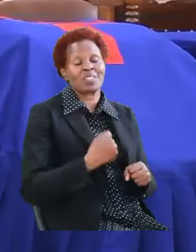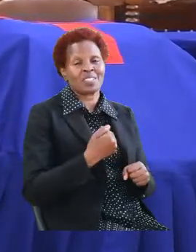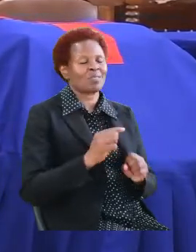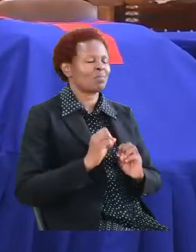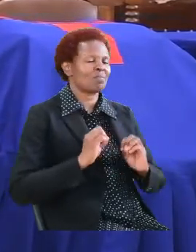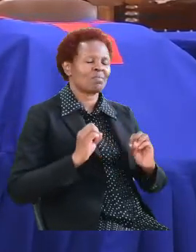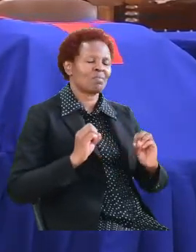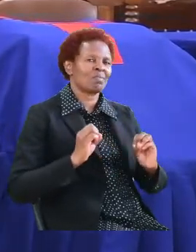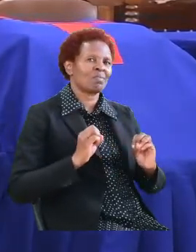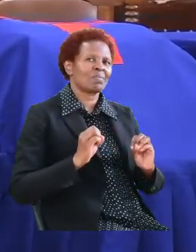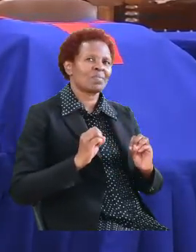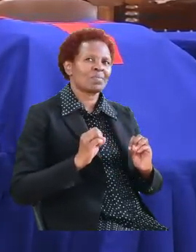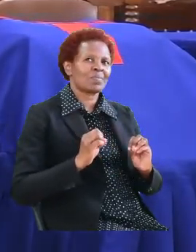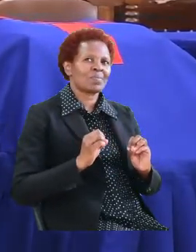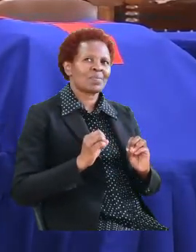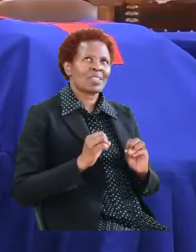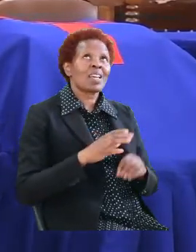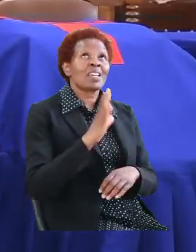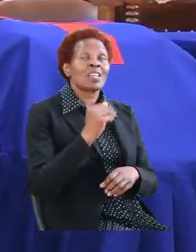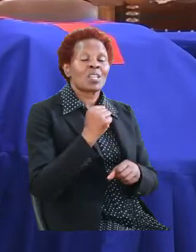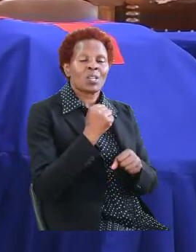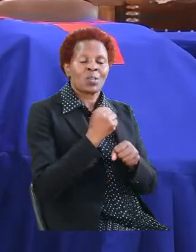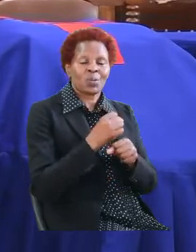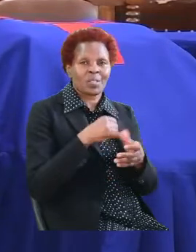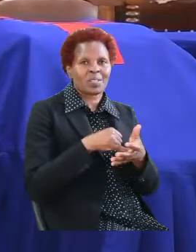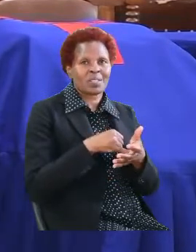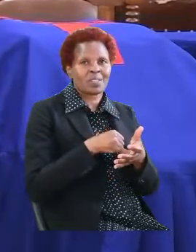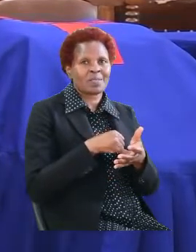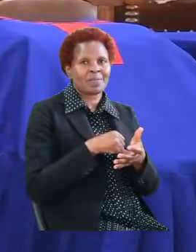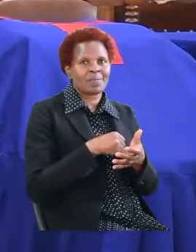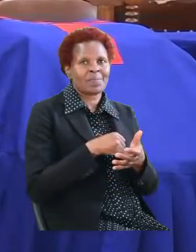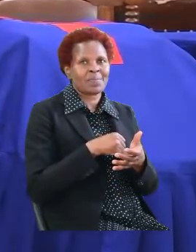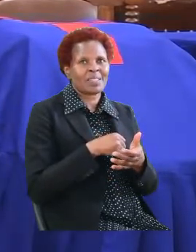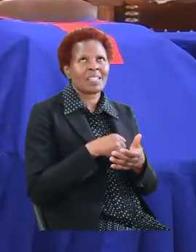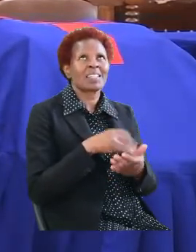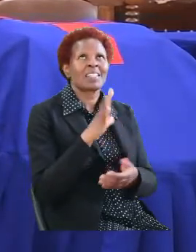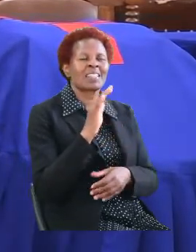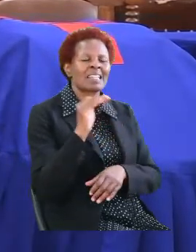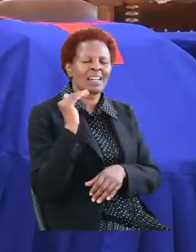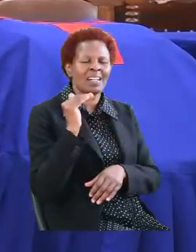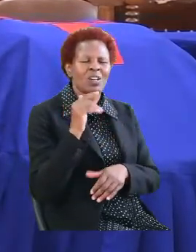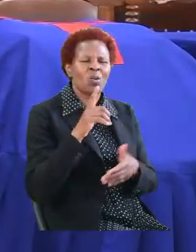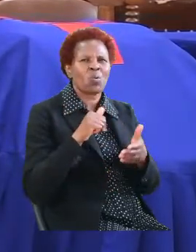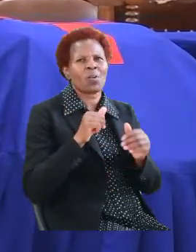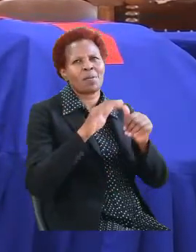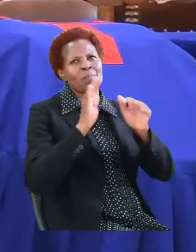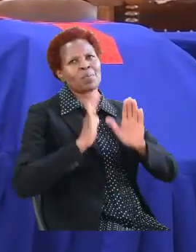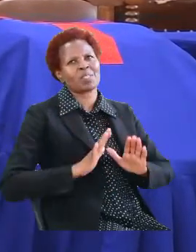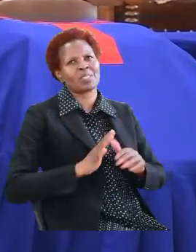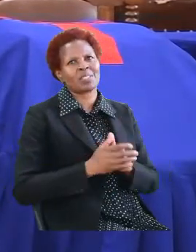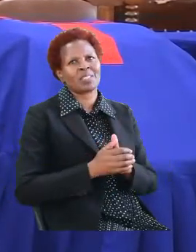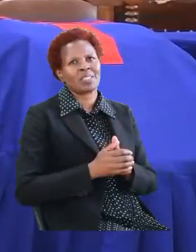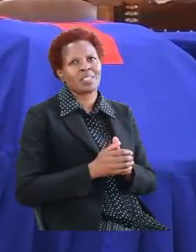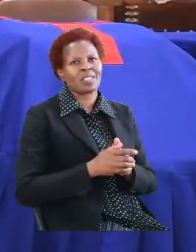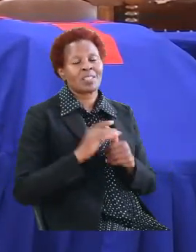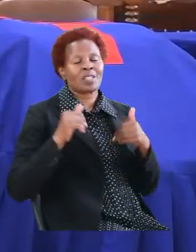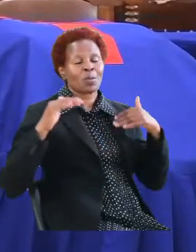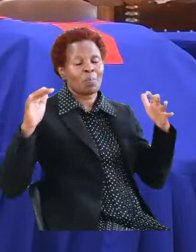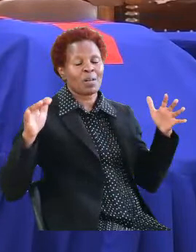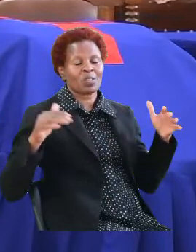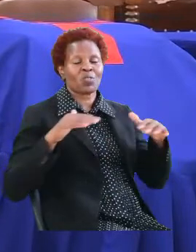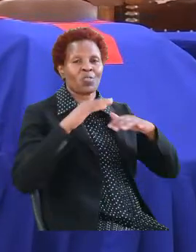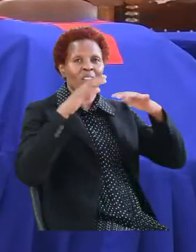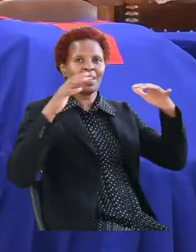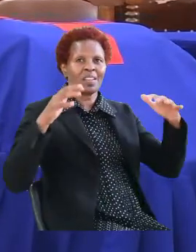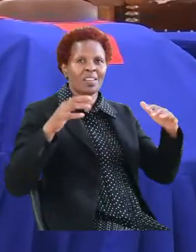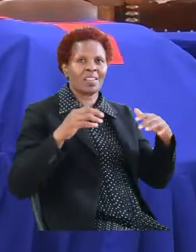themselves those beauty. You know, I, the Lord, give them. And he asked, what is important? Is it the birds of the sky,